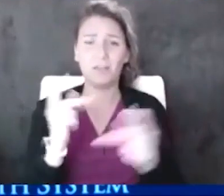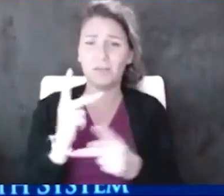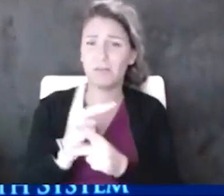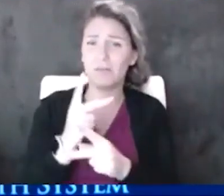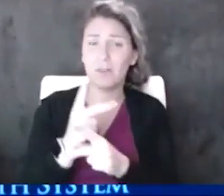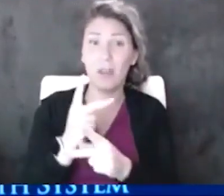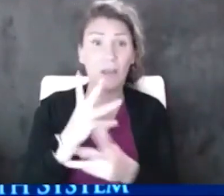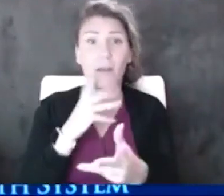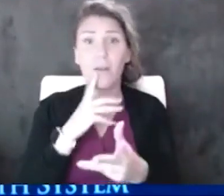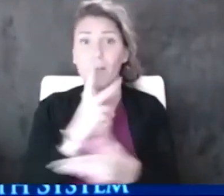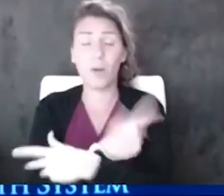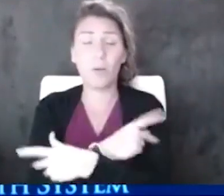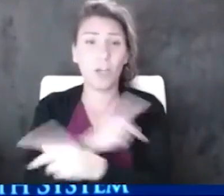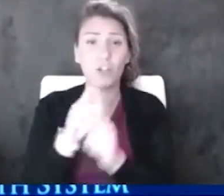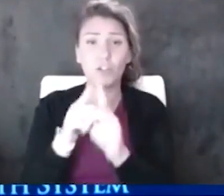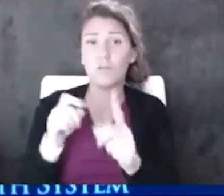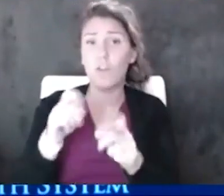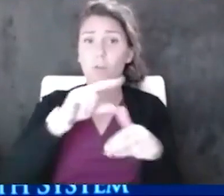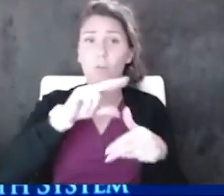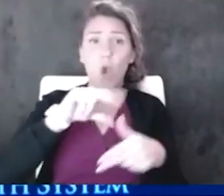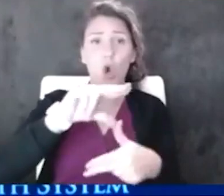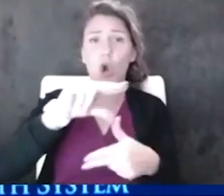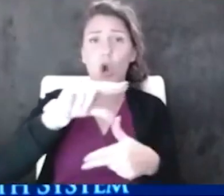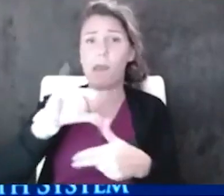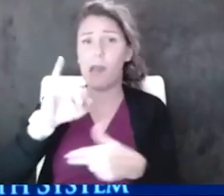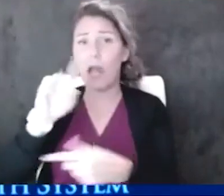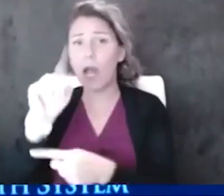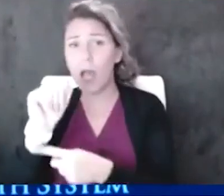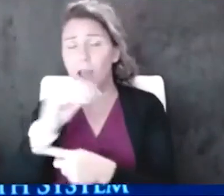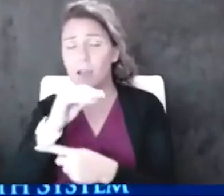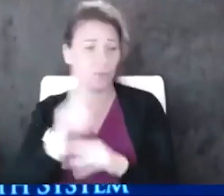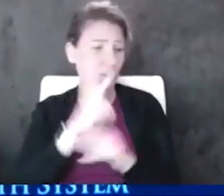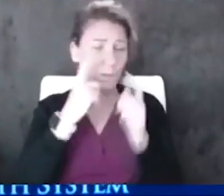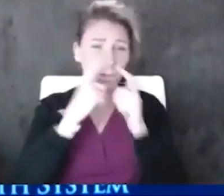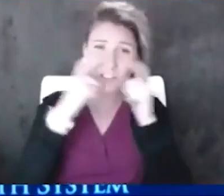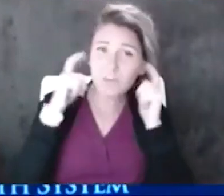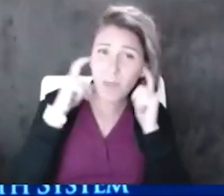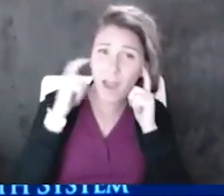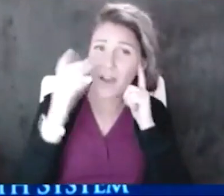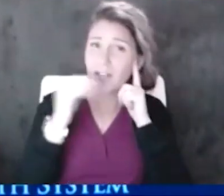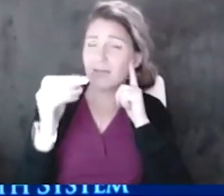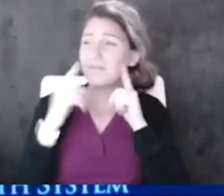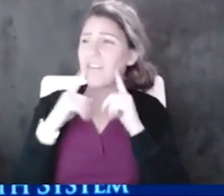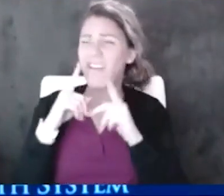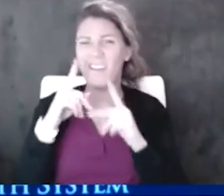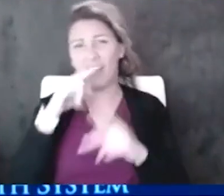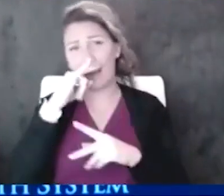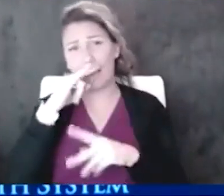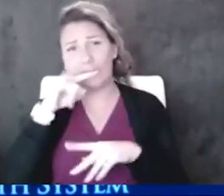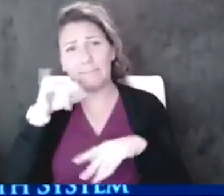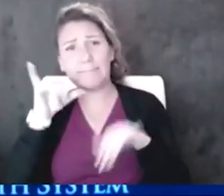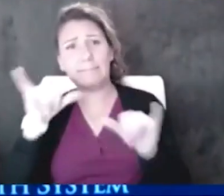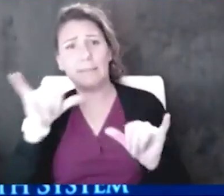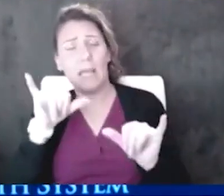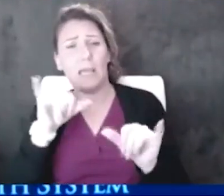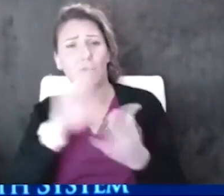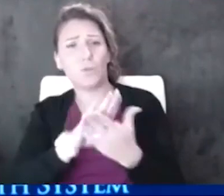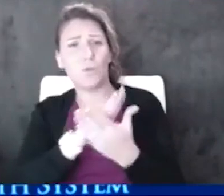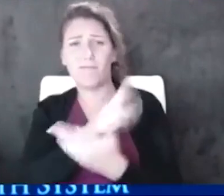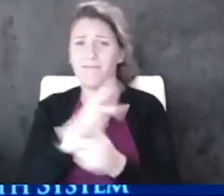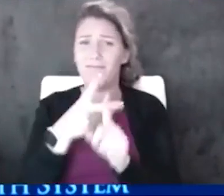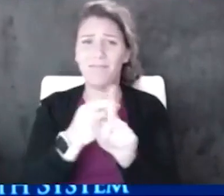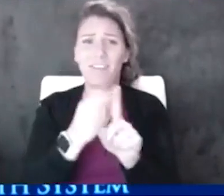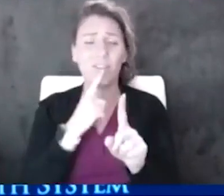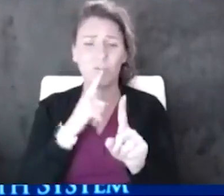wear a mask to make sure we take care of each other, trying to make sure kids stay in school because they are masked. You know, there was a report this morning about a school in Macon,